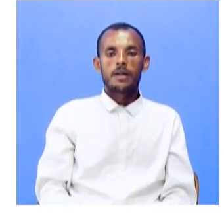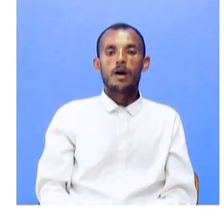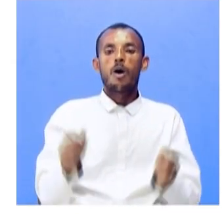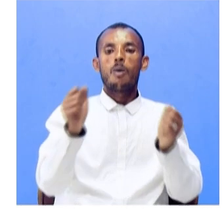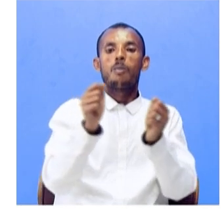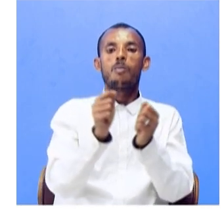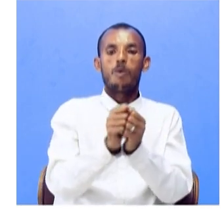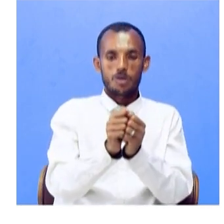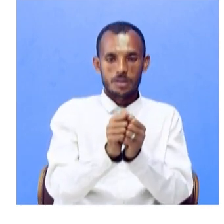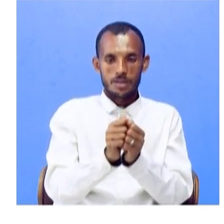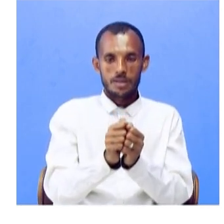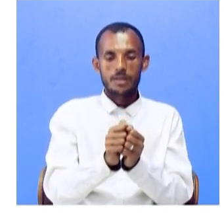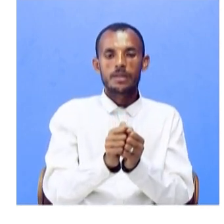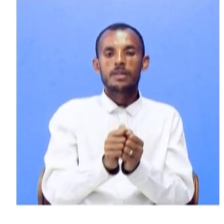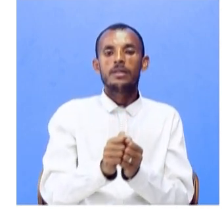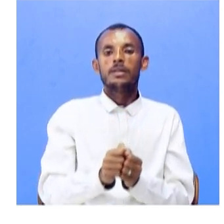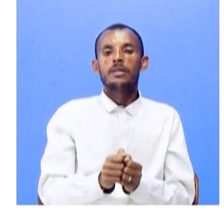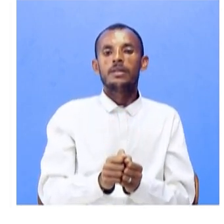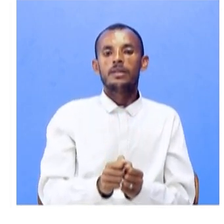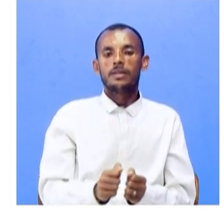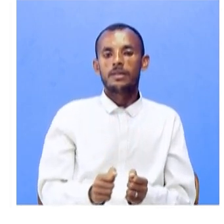both pair of